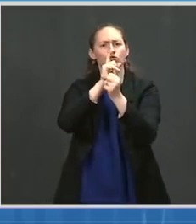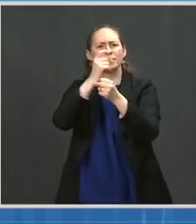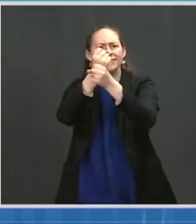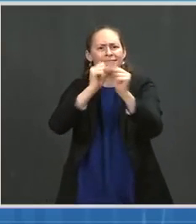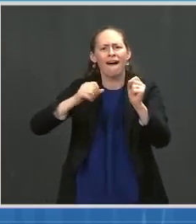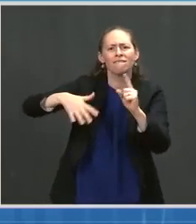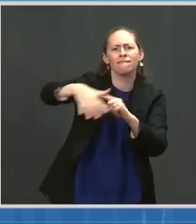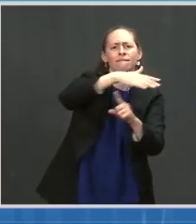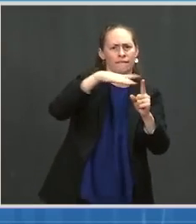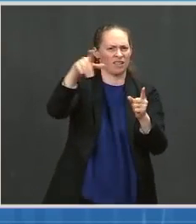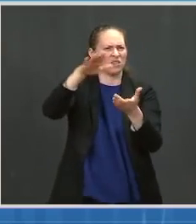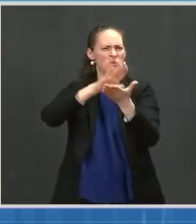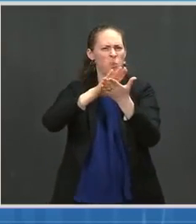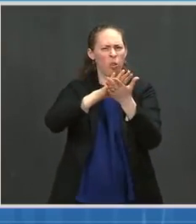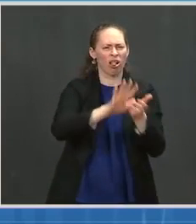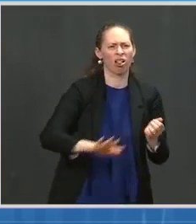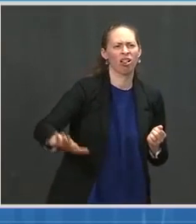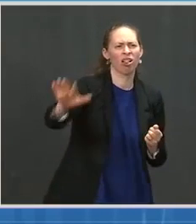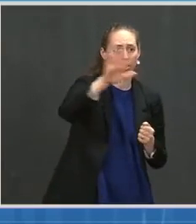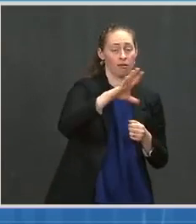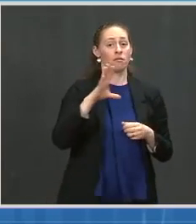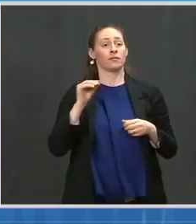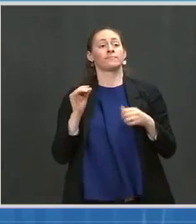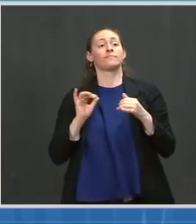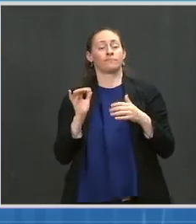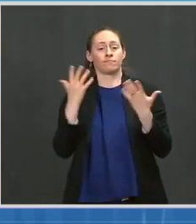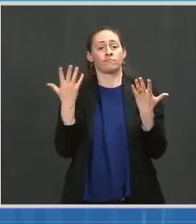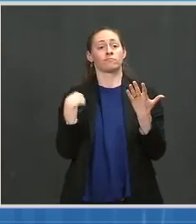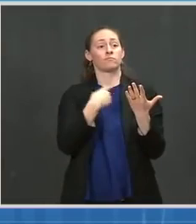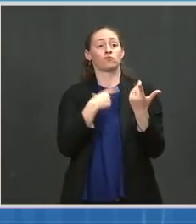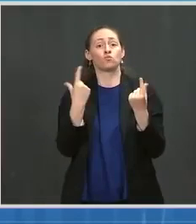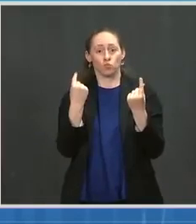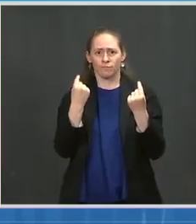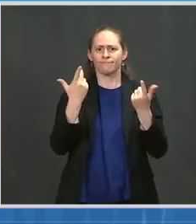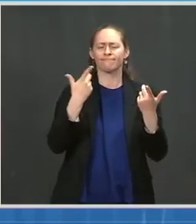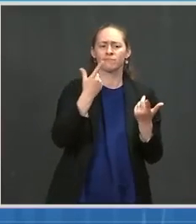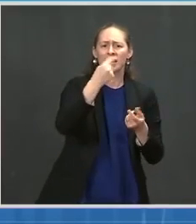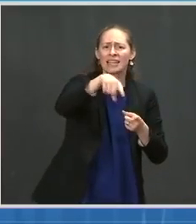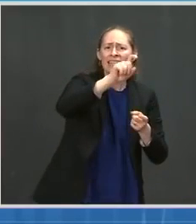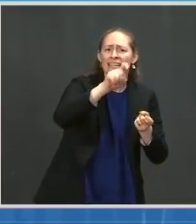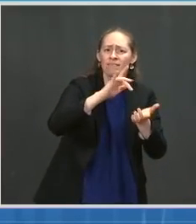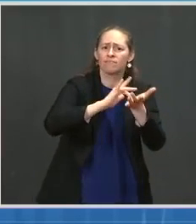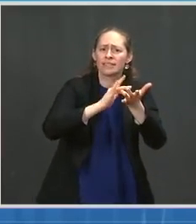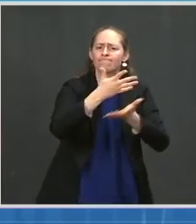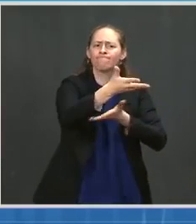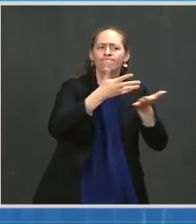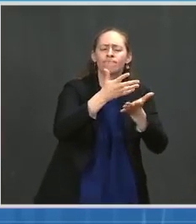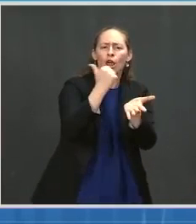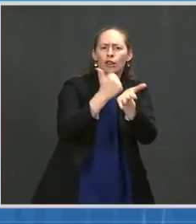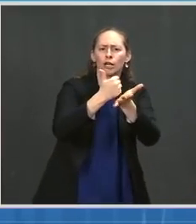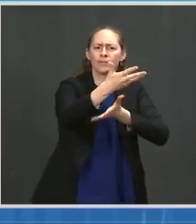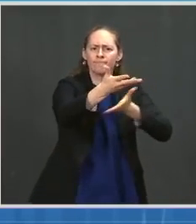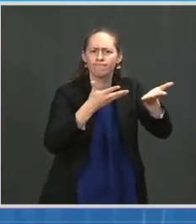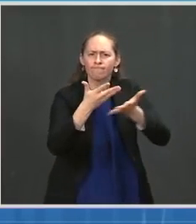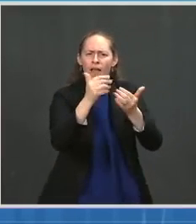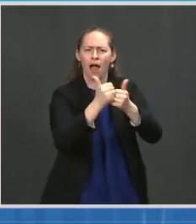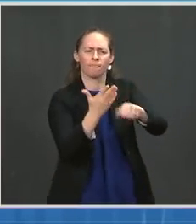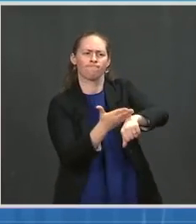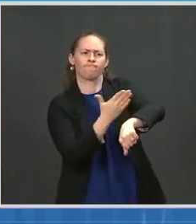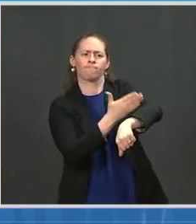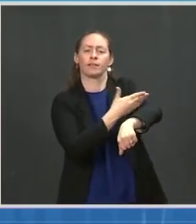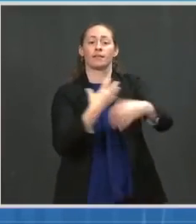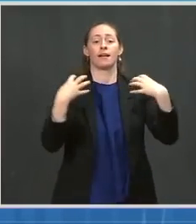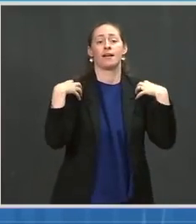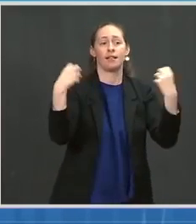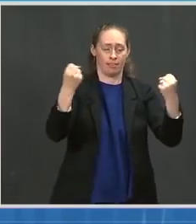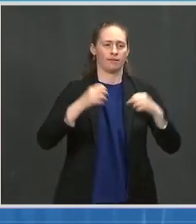And fourth, offering more therapeutics and treatments. All of this is on top of the more than